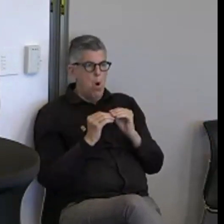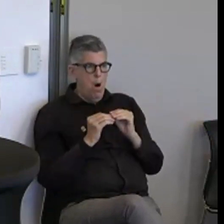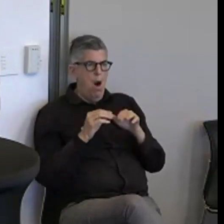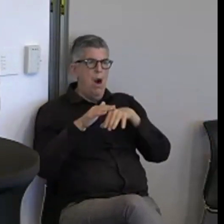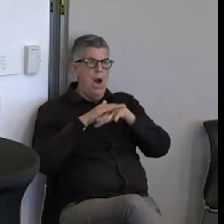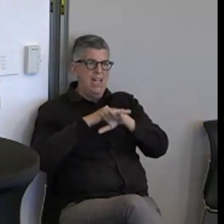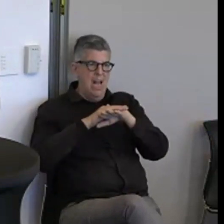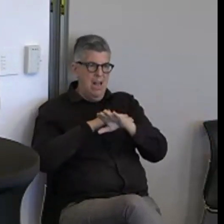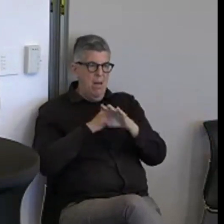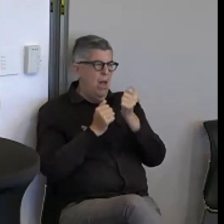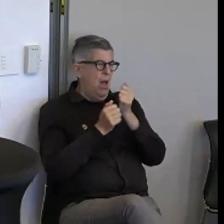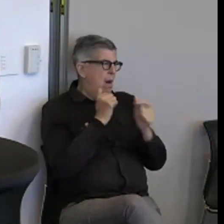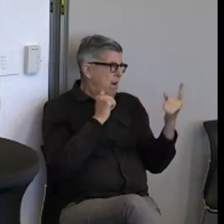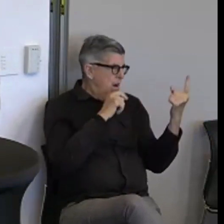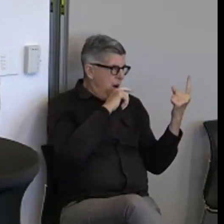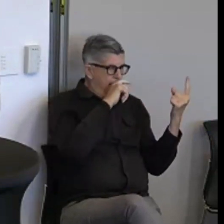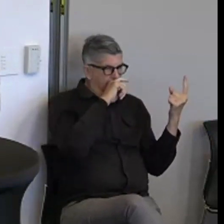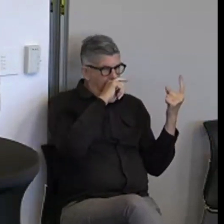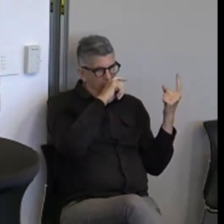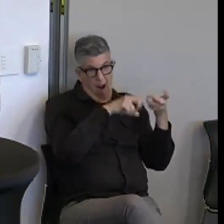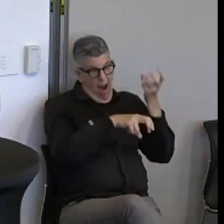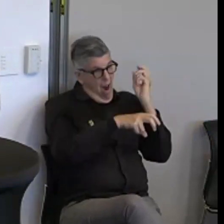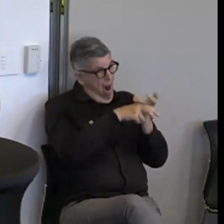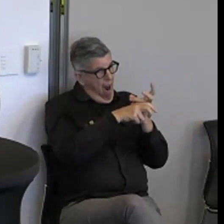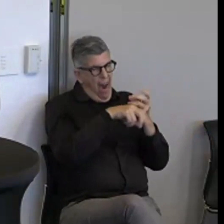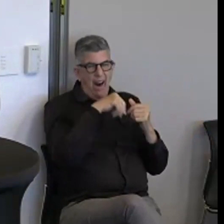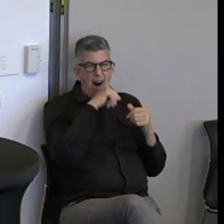was tough. And I think that